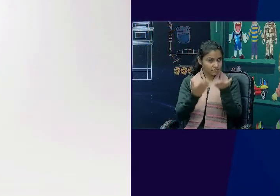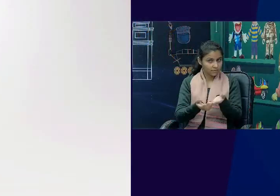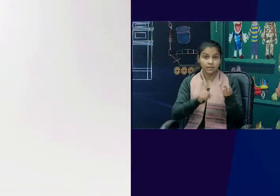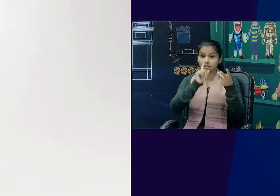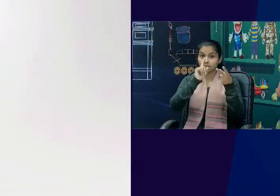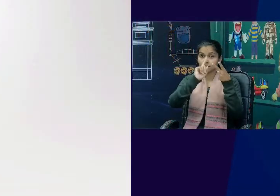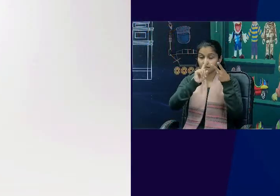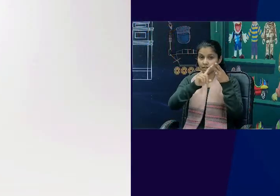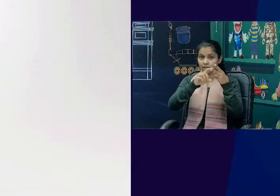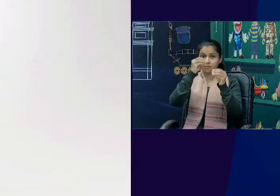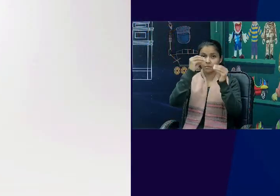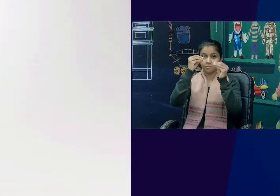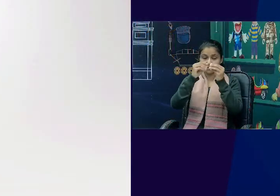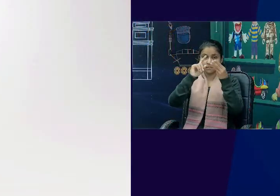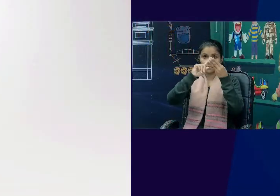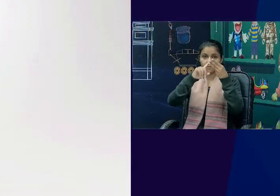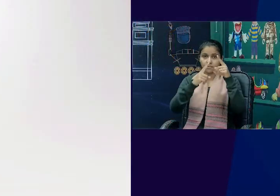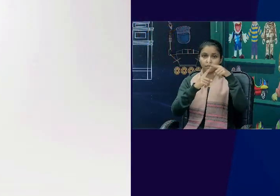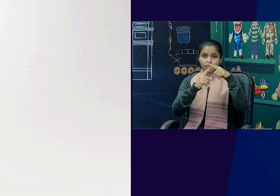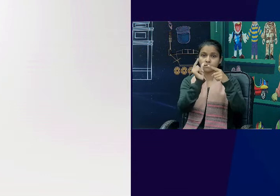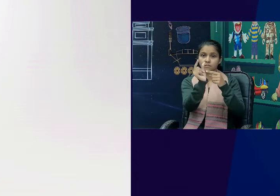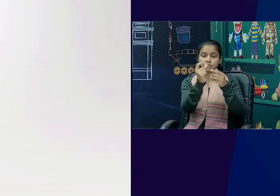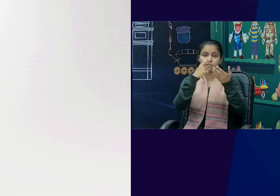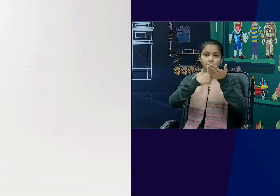bachelor, tremble.